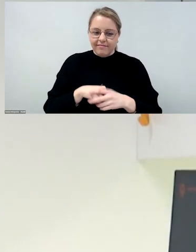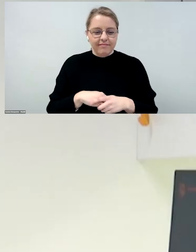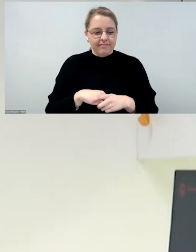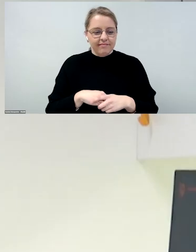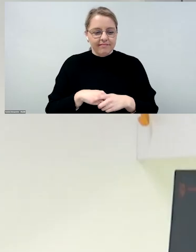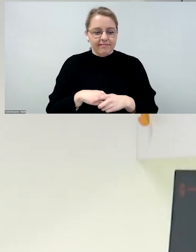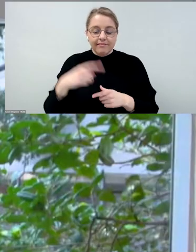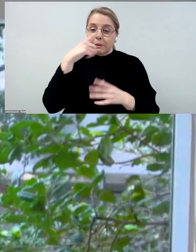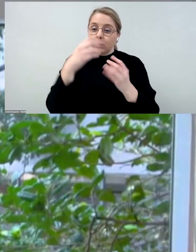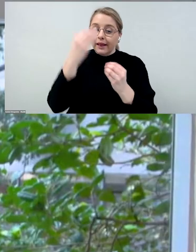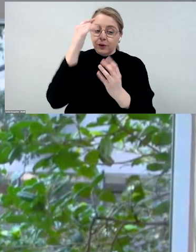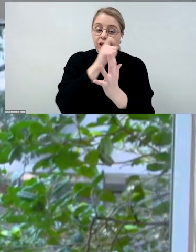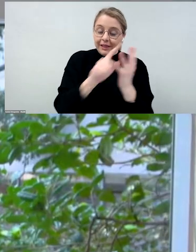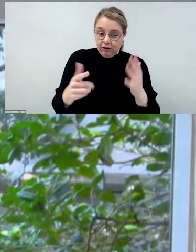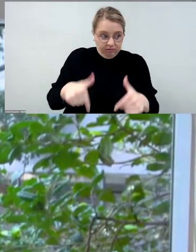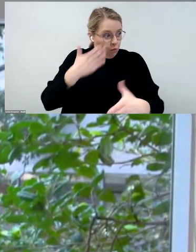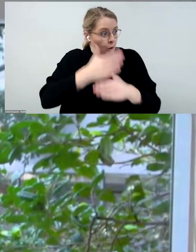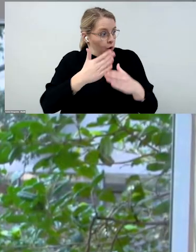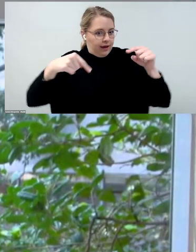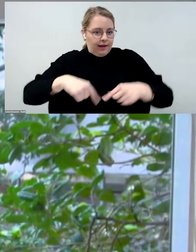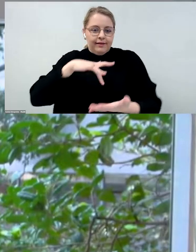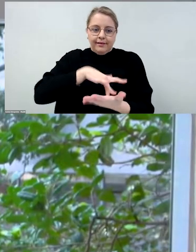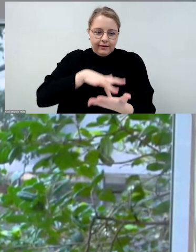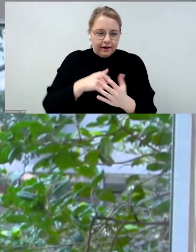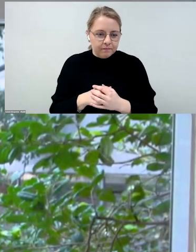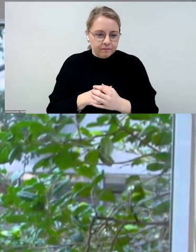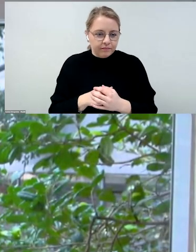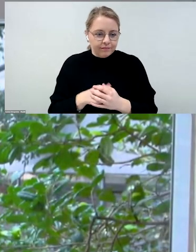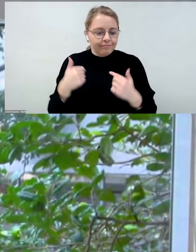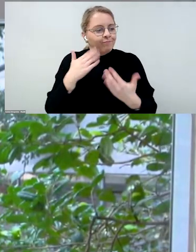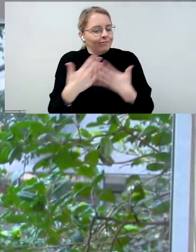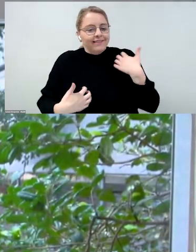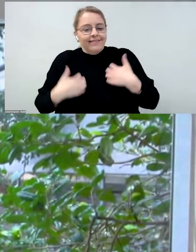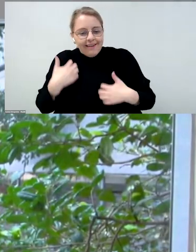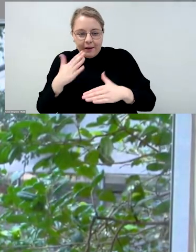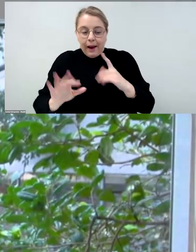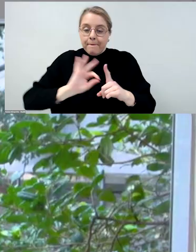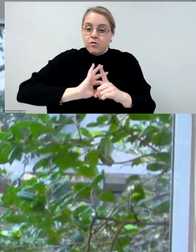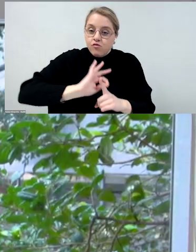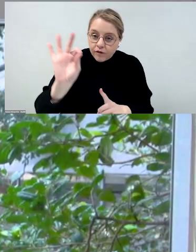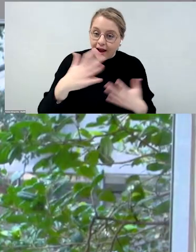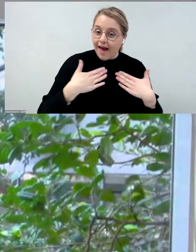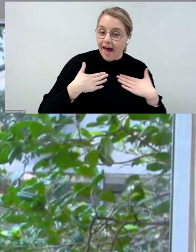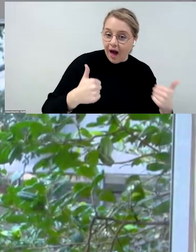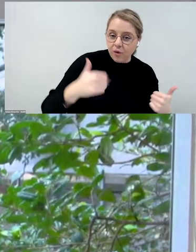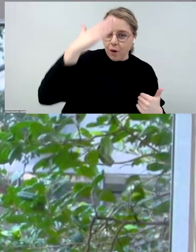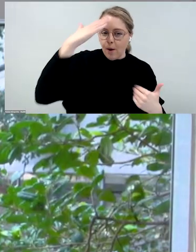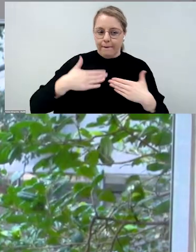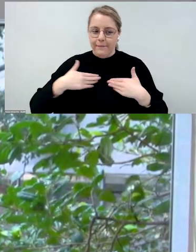work at the centre. We're excited about improving the health and well-being of people with intellectual